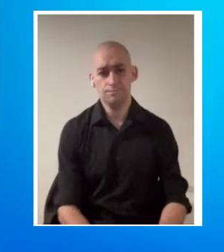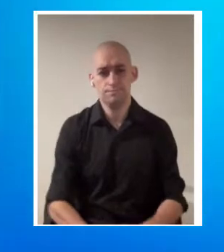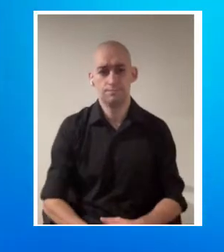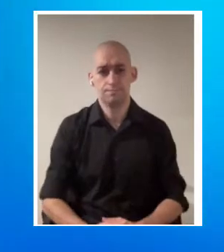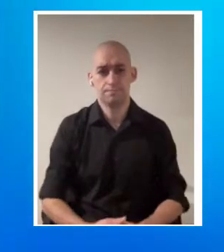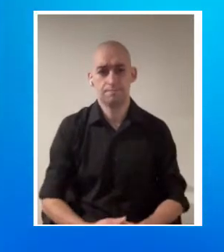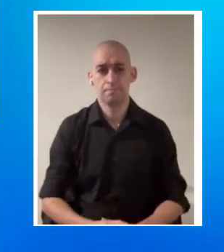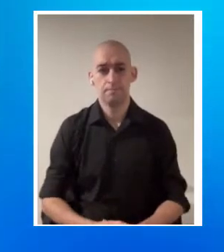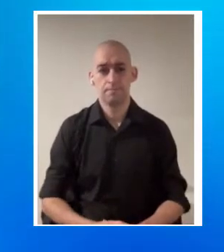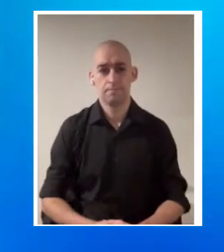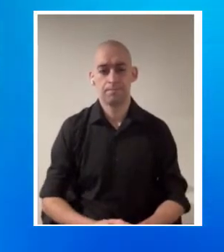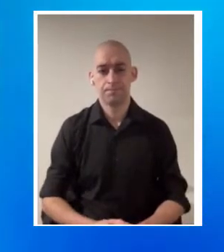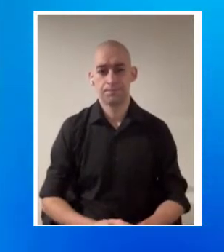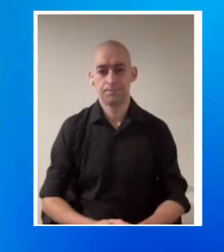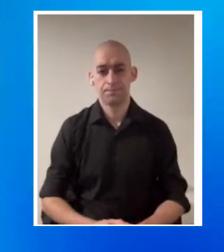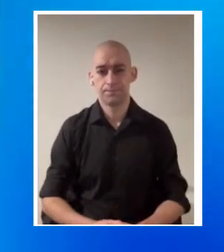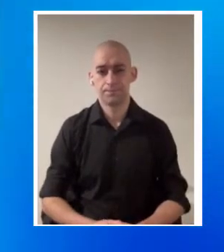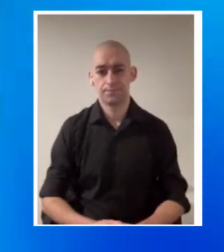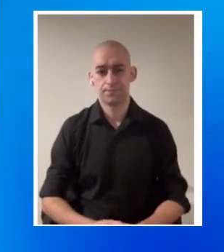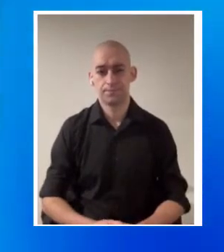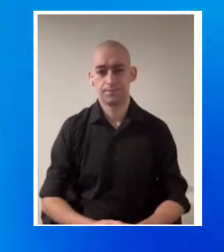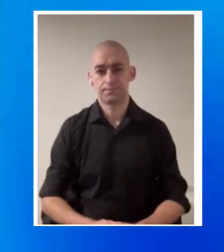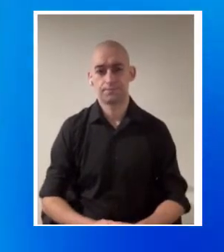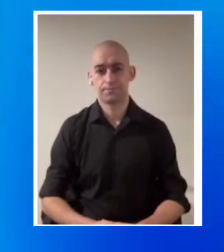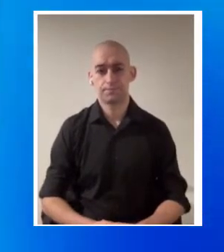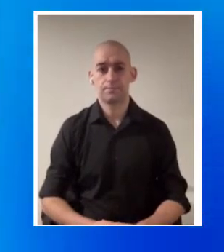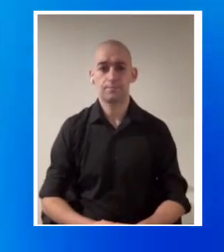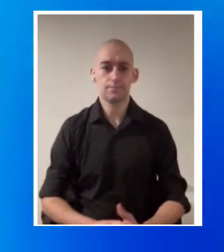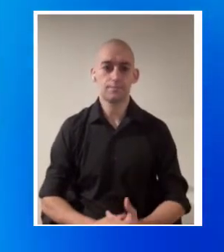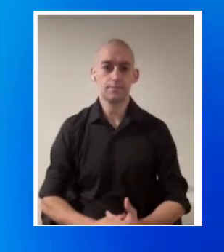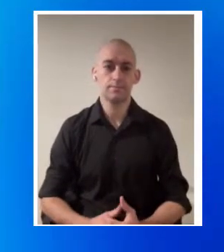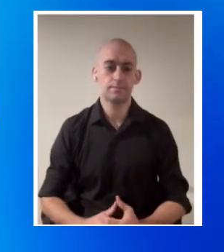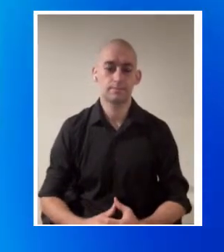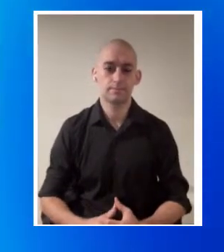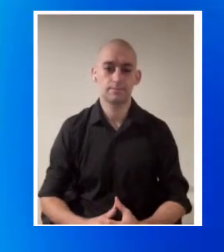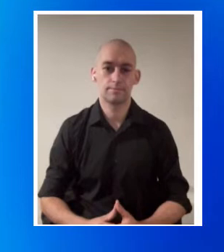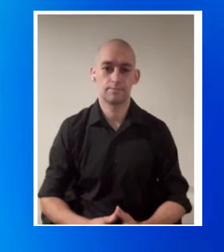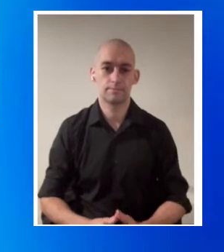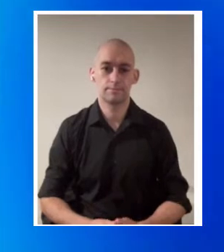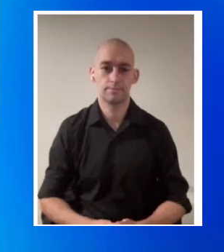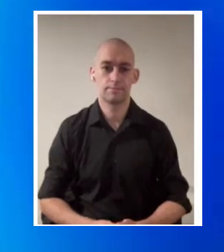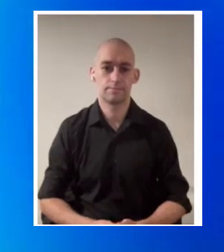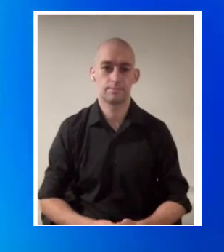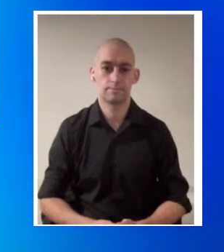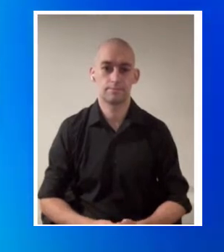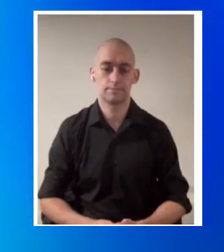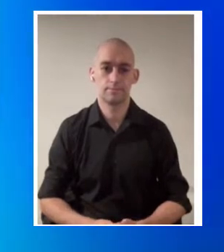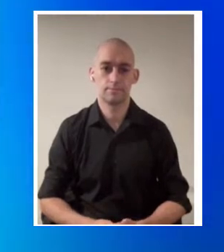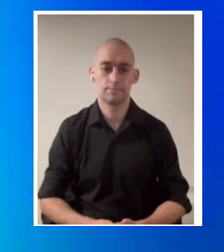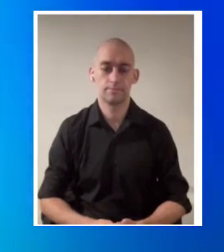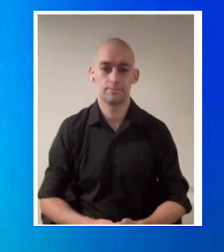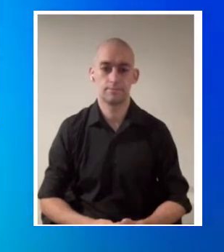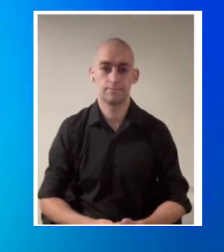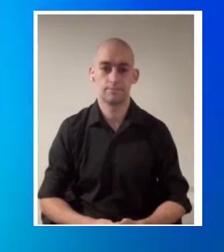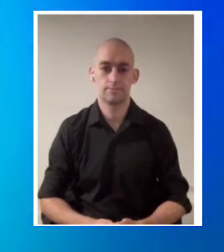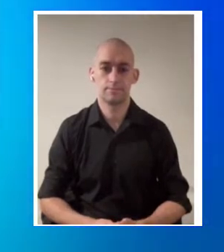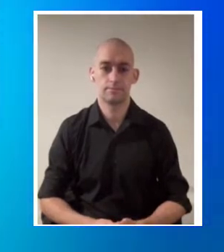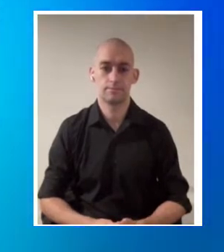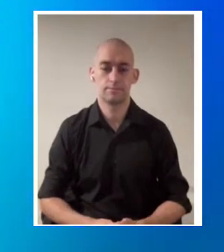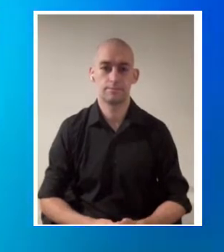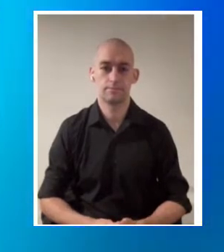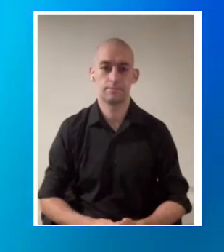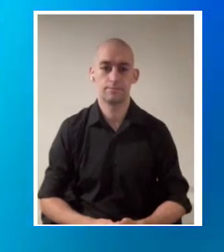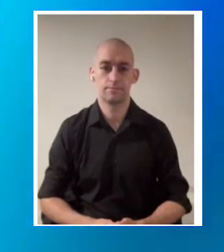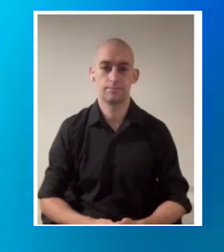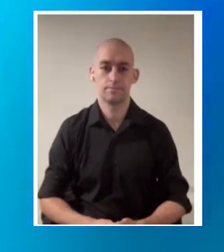into the chat. Okay, sounds good. And then when these winners' names are sent to Maria, what does she